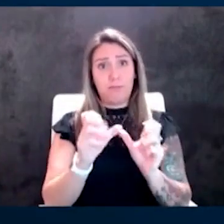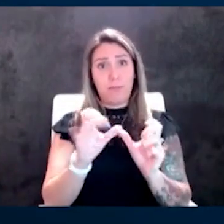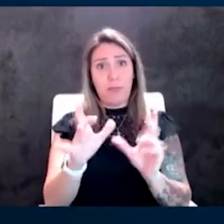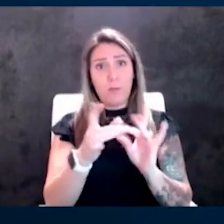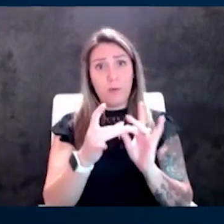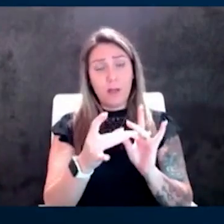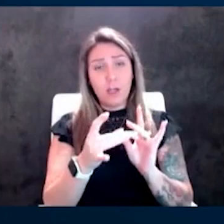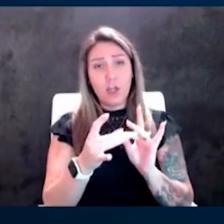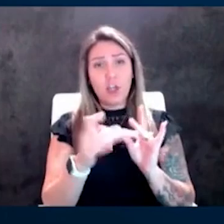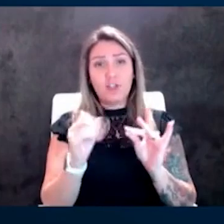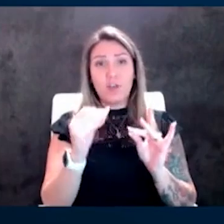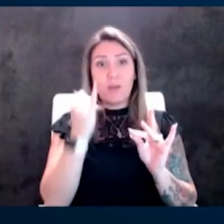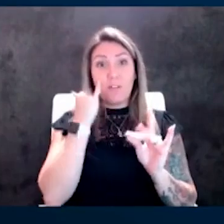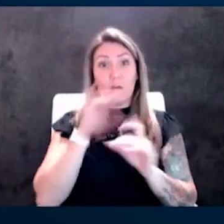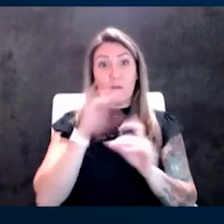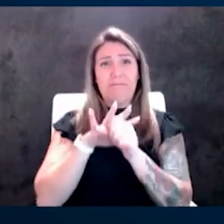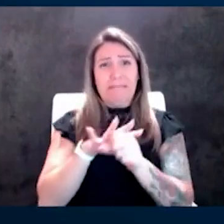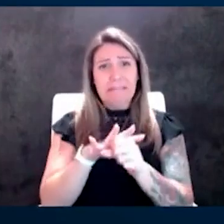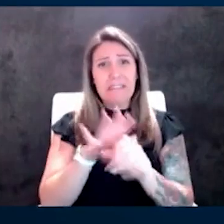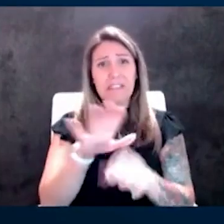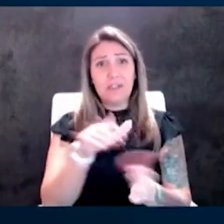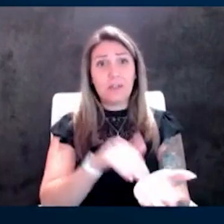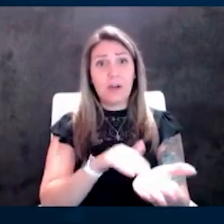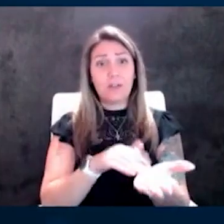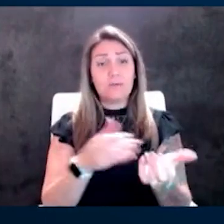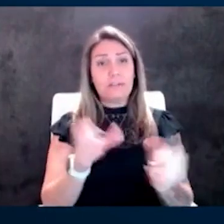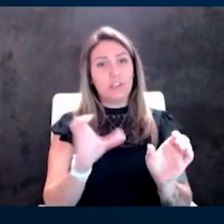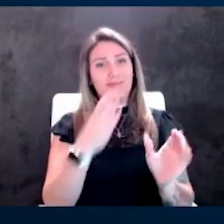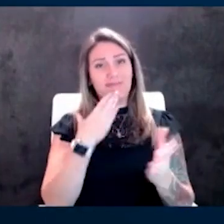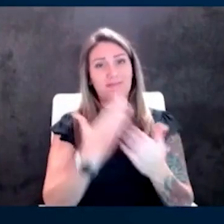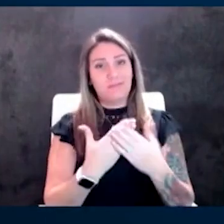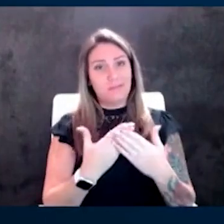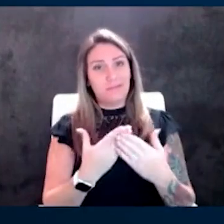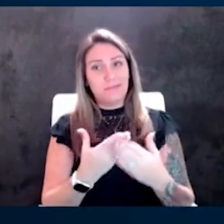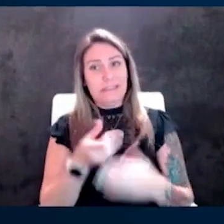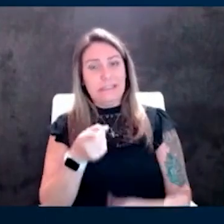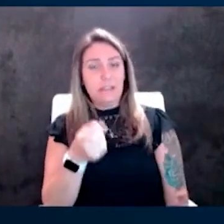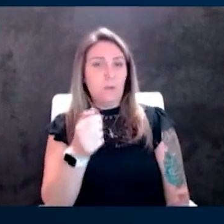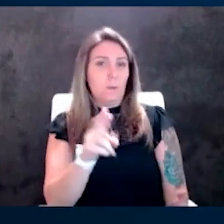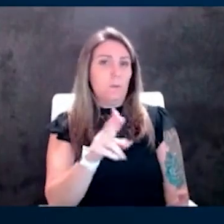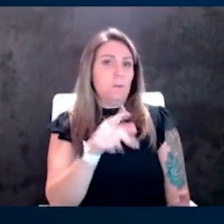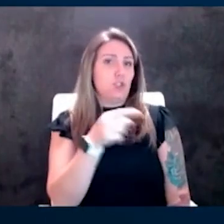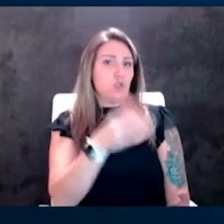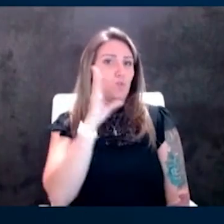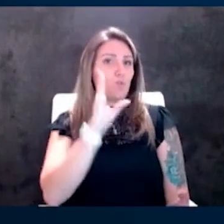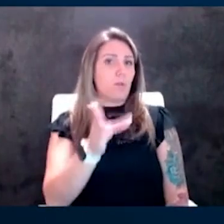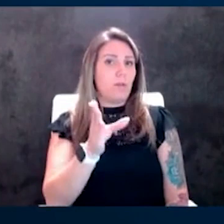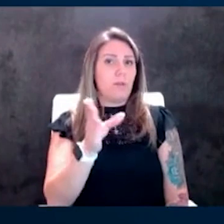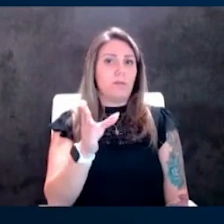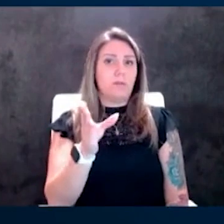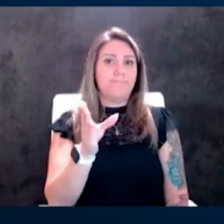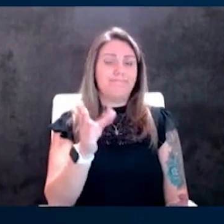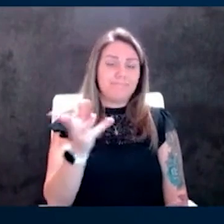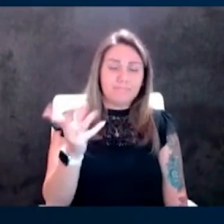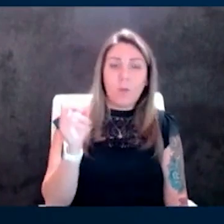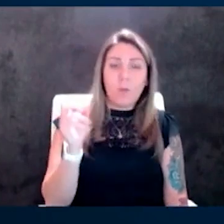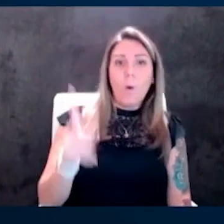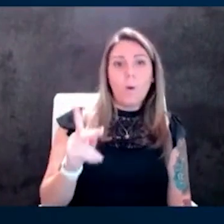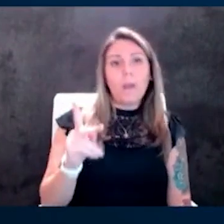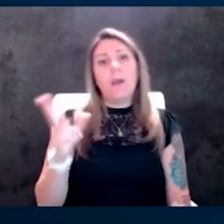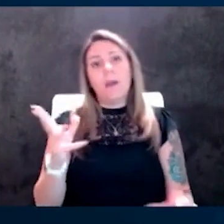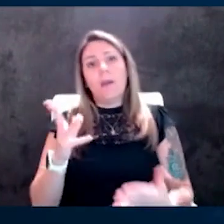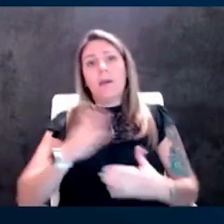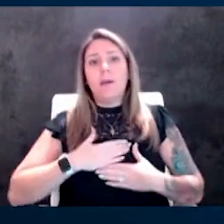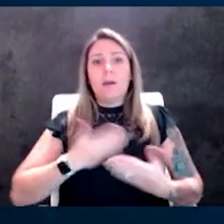you press your doctor, chances are good that he or she is going to give in for you because